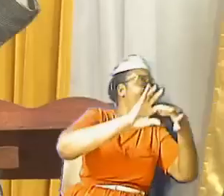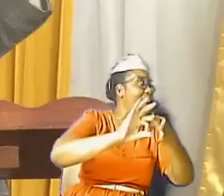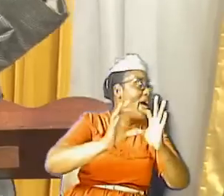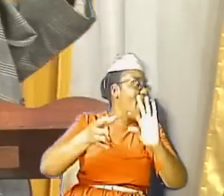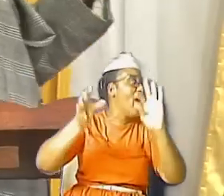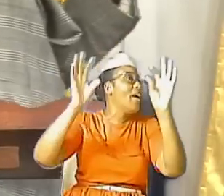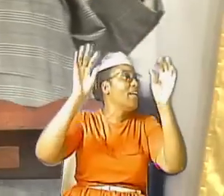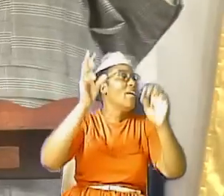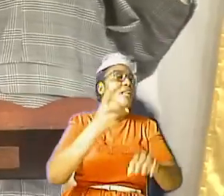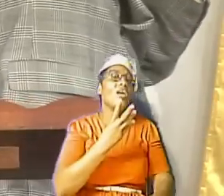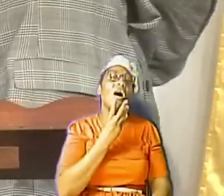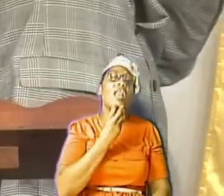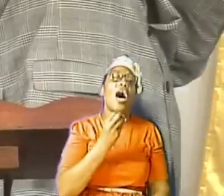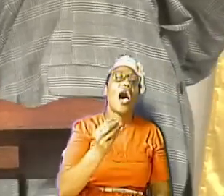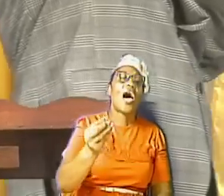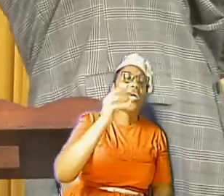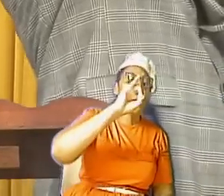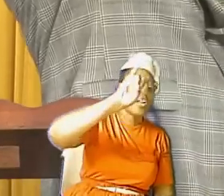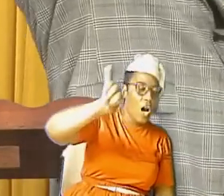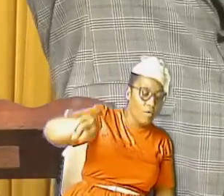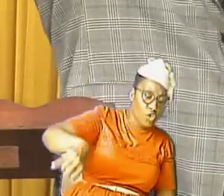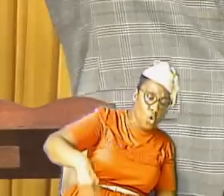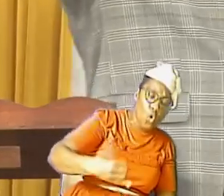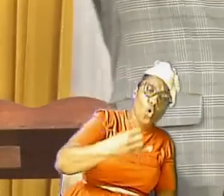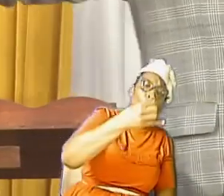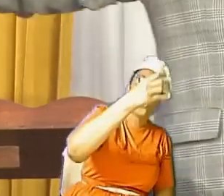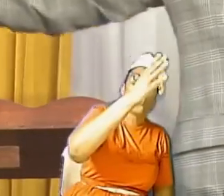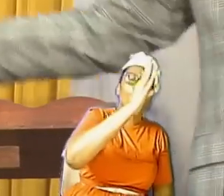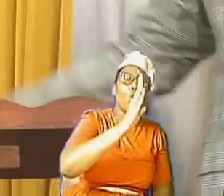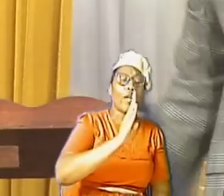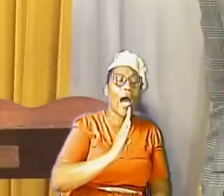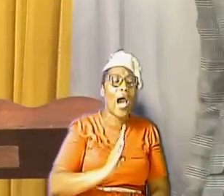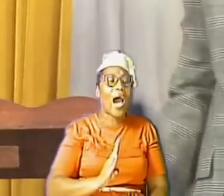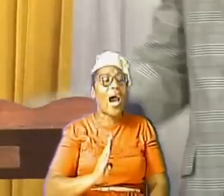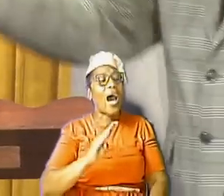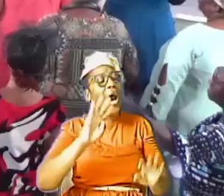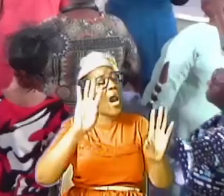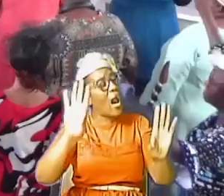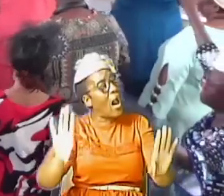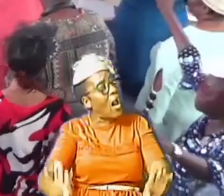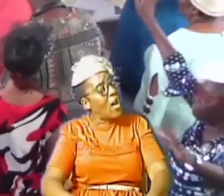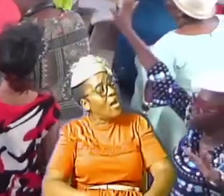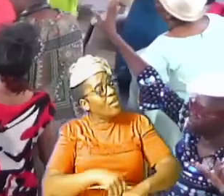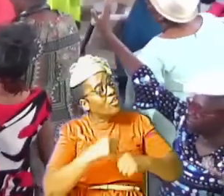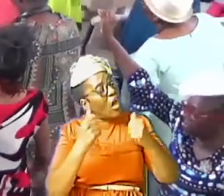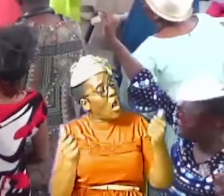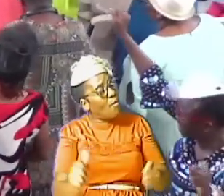chain. Blessed be your name, mighty God. Blessed be your name. The Lion of Judah. Oh, hallelujah.